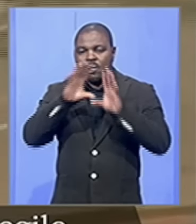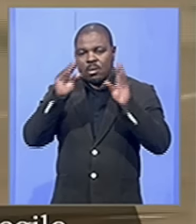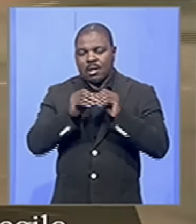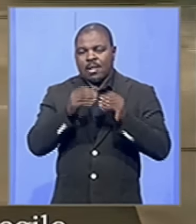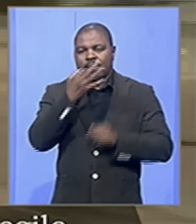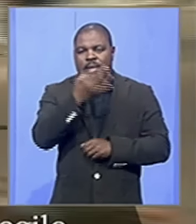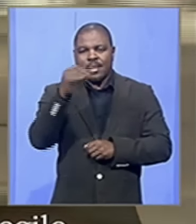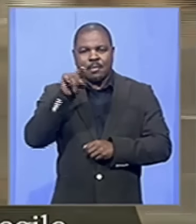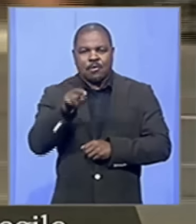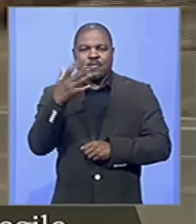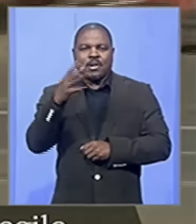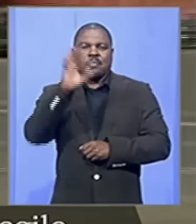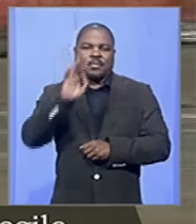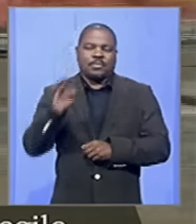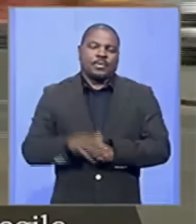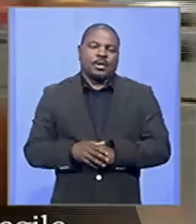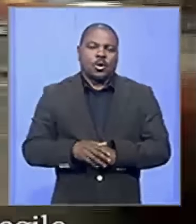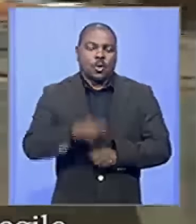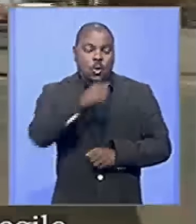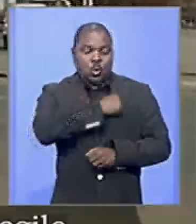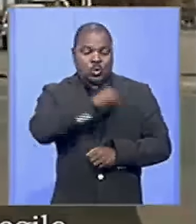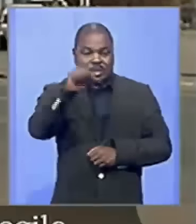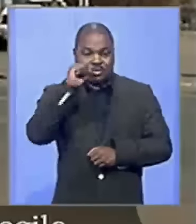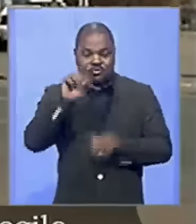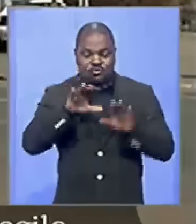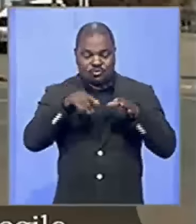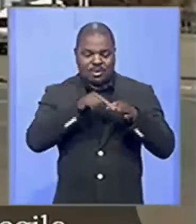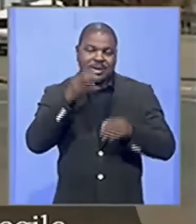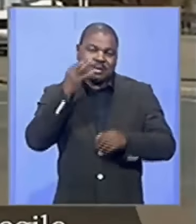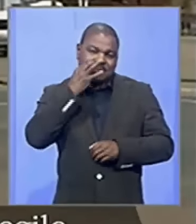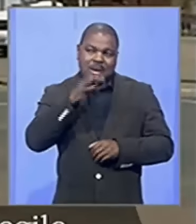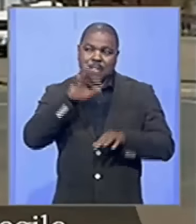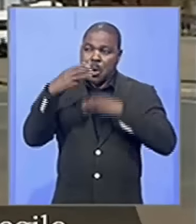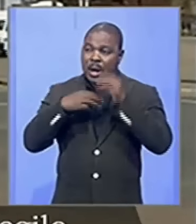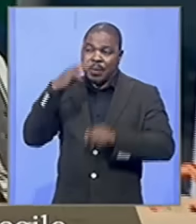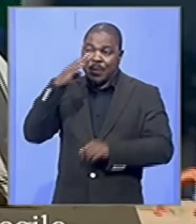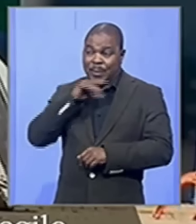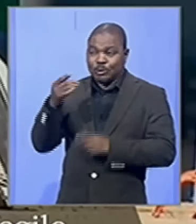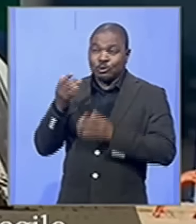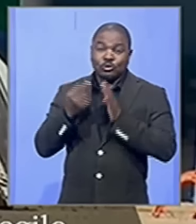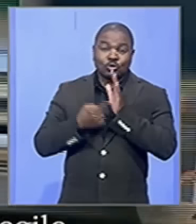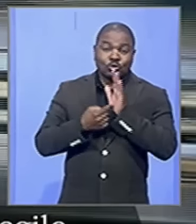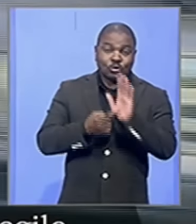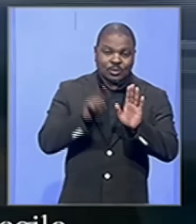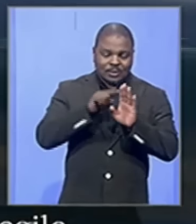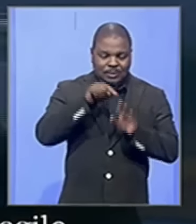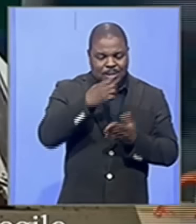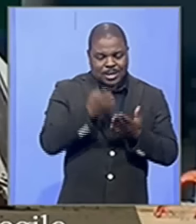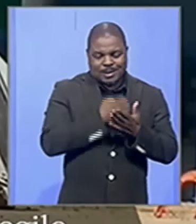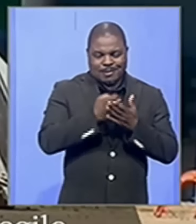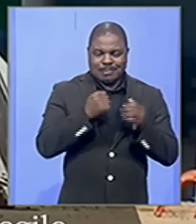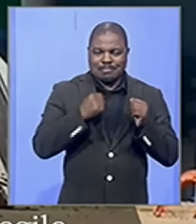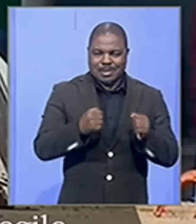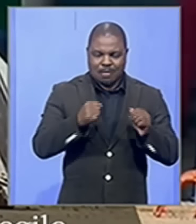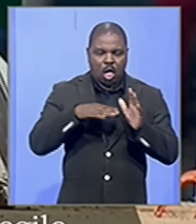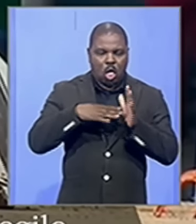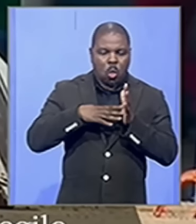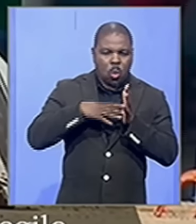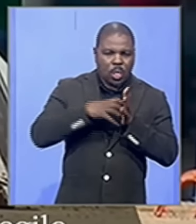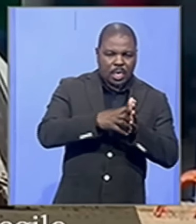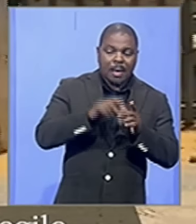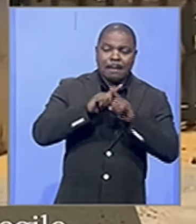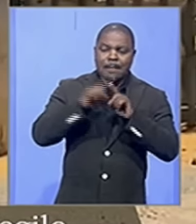33.5%. Federation ya badiri khosatu yare selo sa botlhokatiro se bontsha fa ikonomi e tsweletse go tekateka le mororo go dirilwe mano a